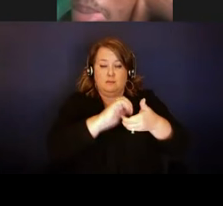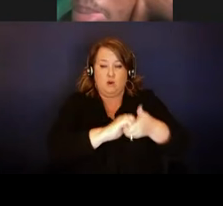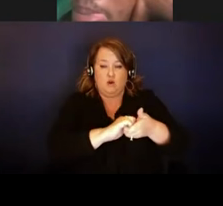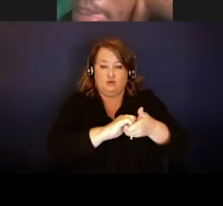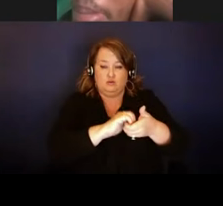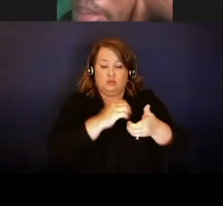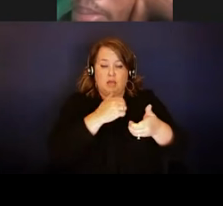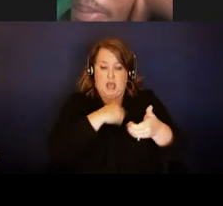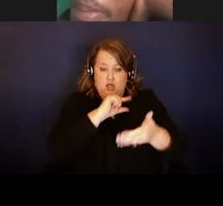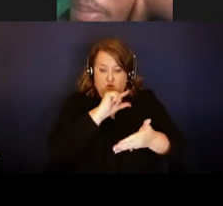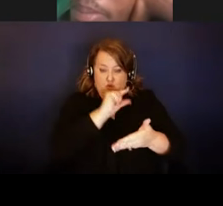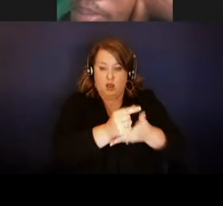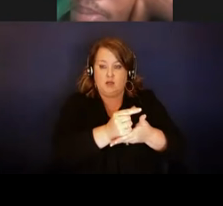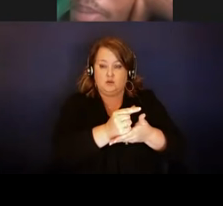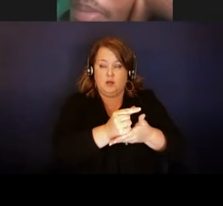I graduated in